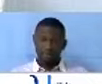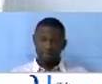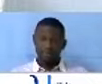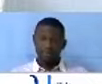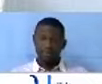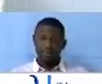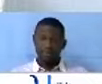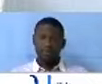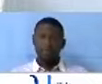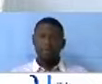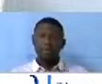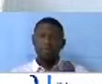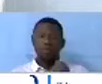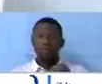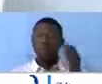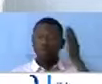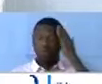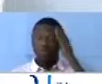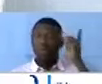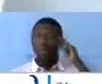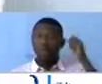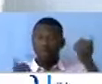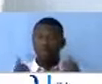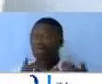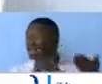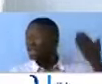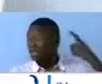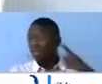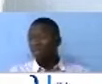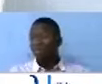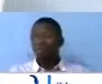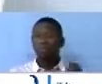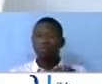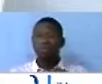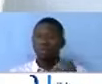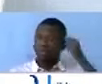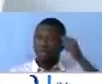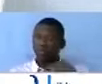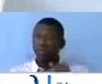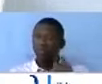time? Xam nak lan mo don dox ci jamono bobu. Because I remember at one point